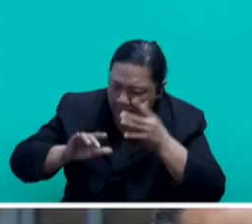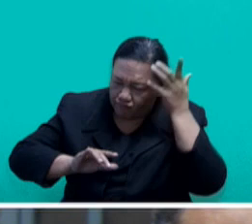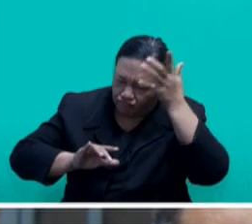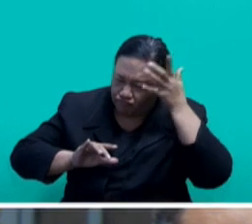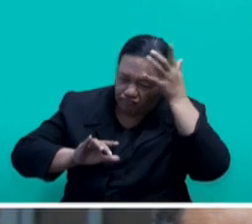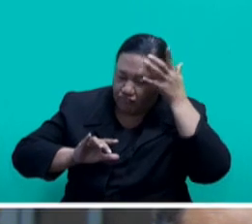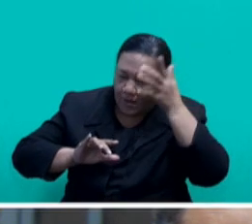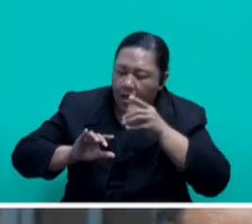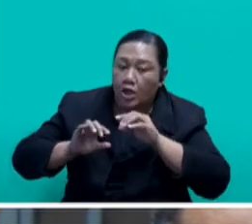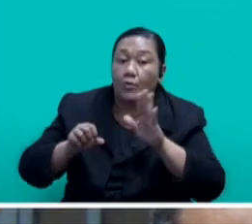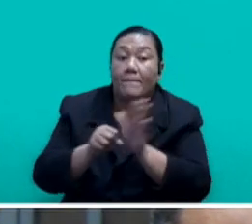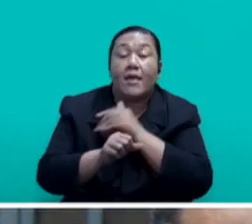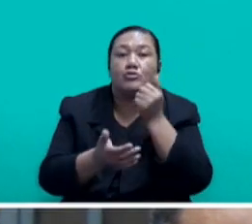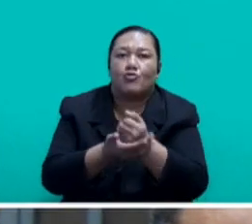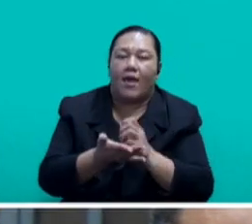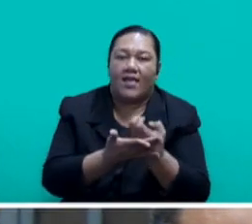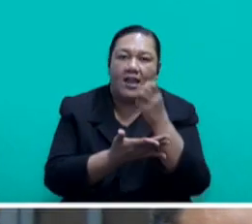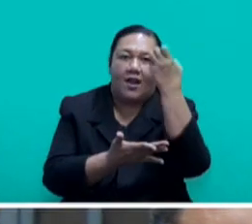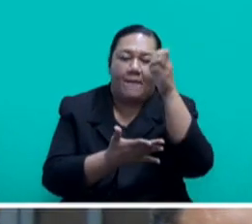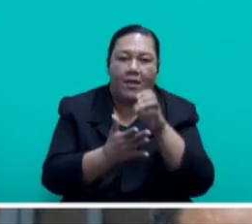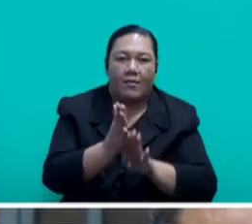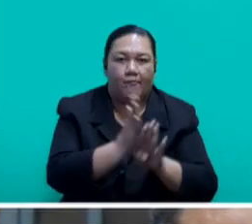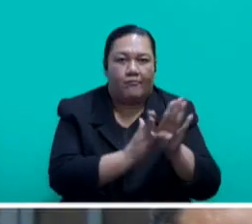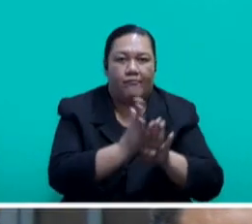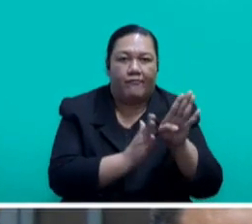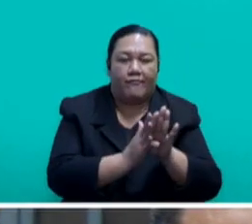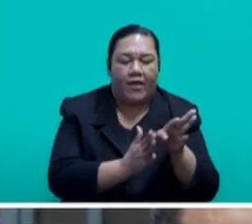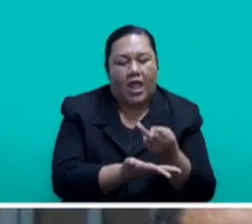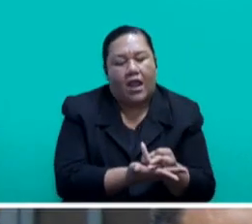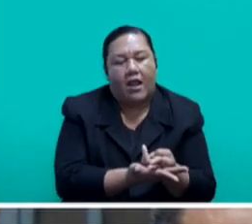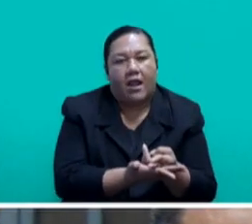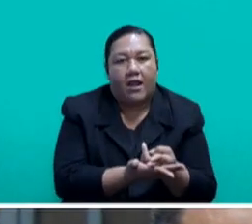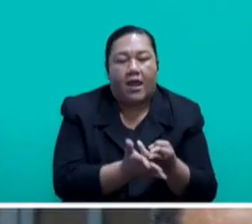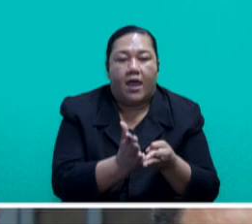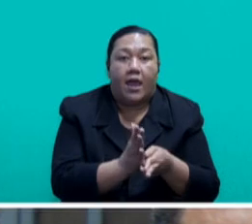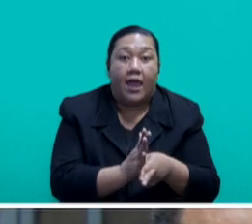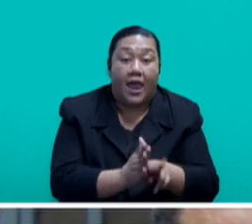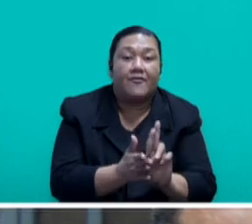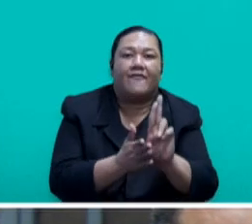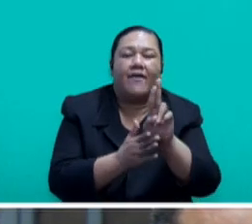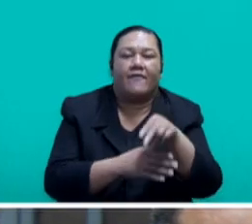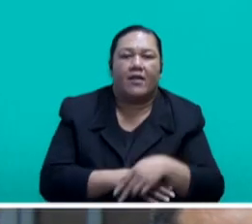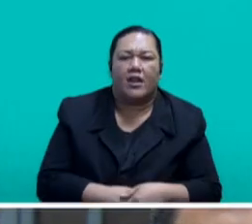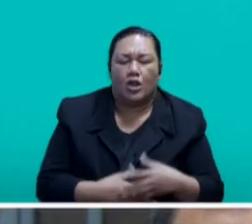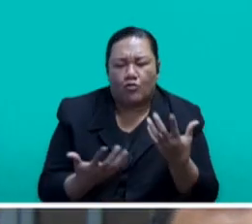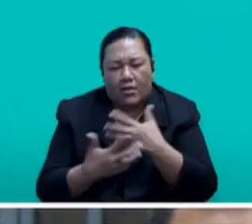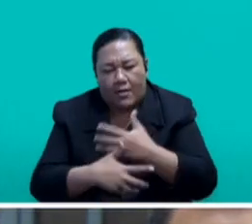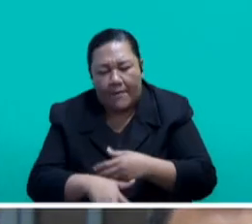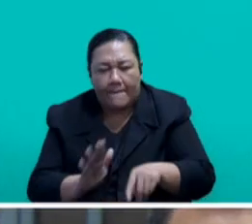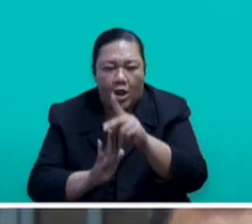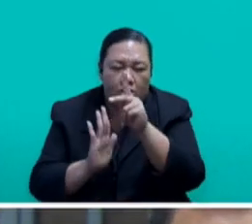our economic recovery and revival, and adopting policies and revenue